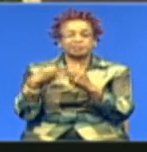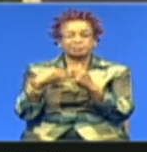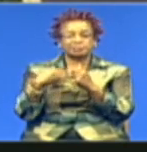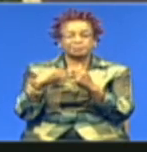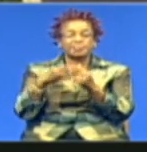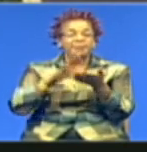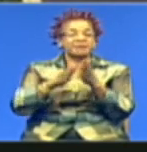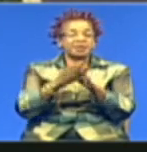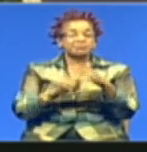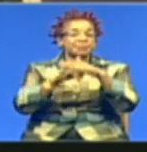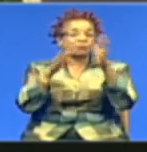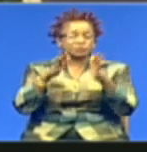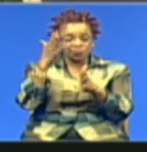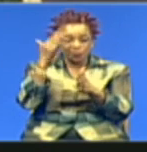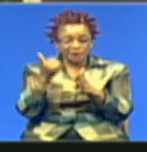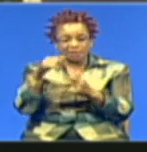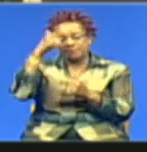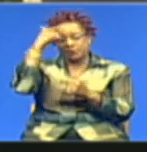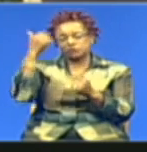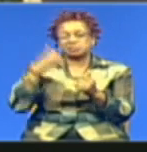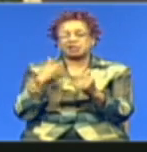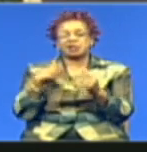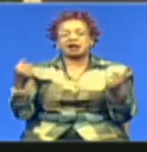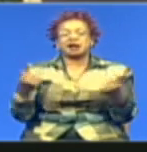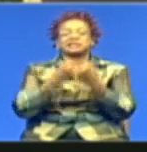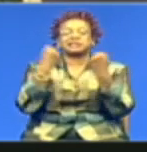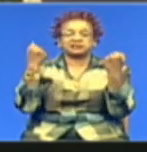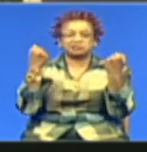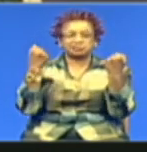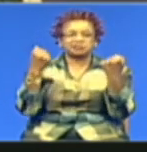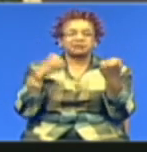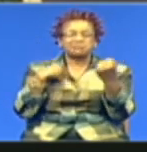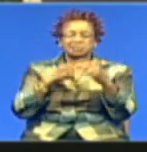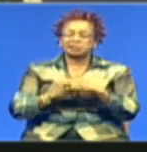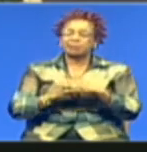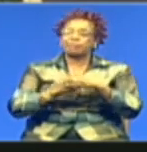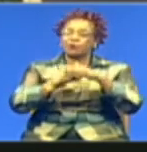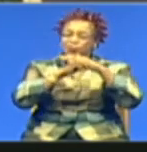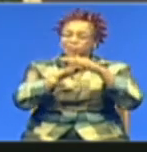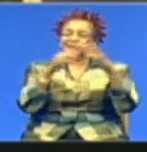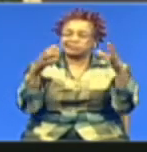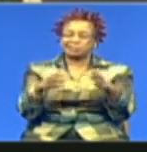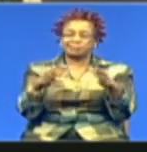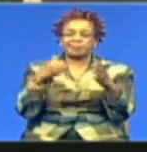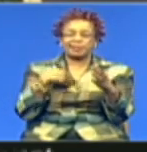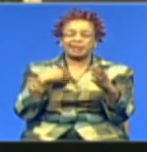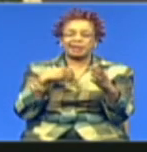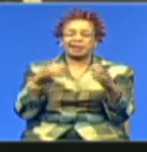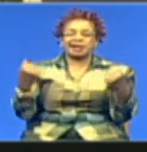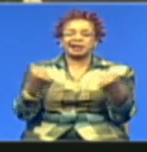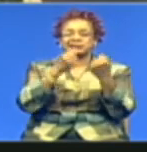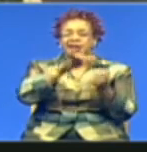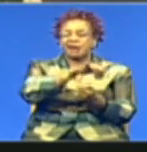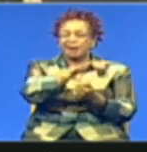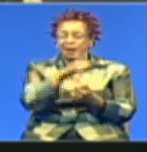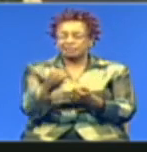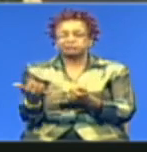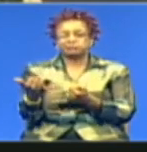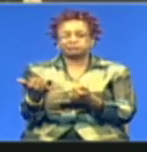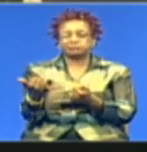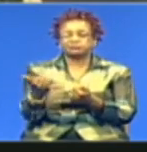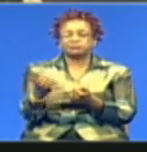accident. Na nilikuwa naanza kusupport hiyo timu. Lakini walipata accident na wakaanguka na ndege na wachezaji wakafa.